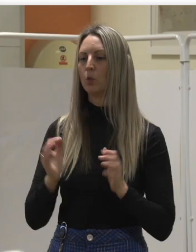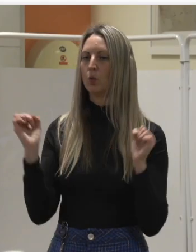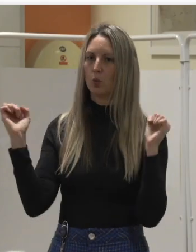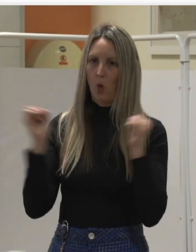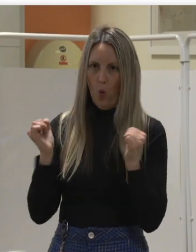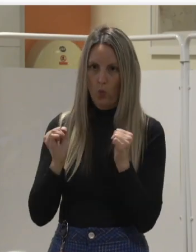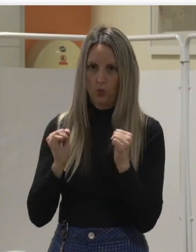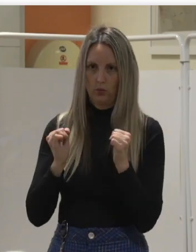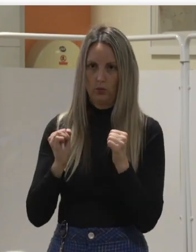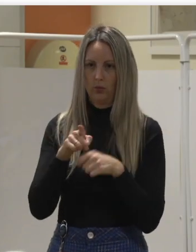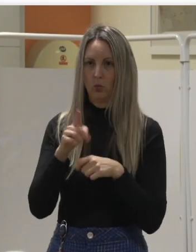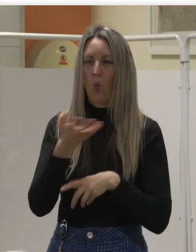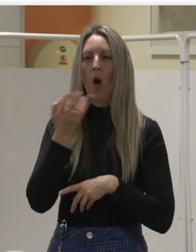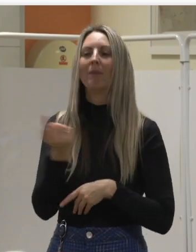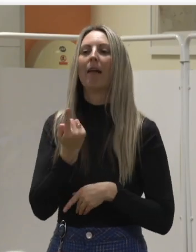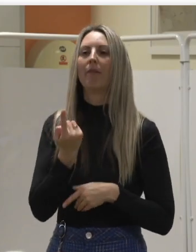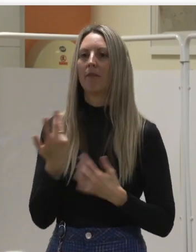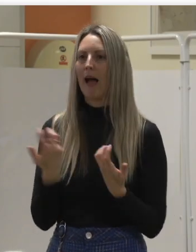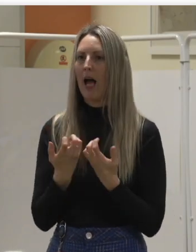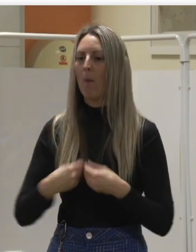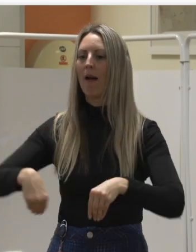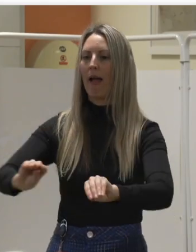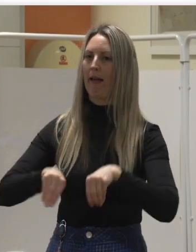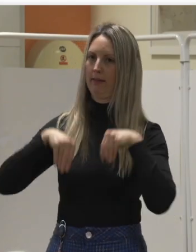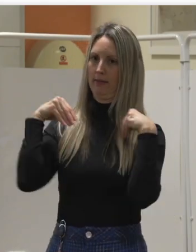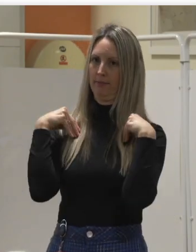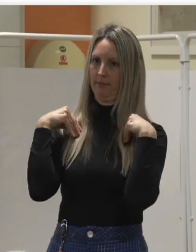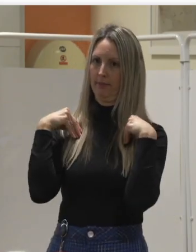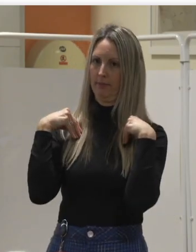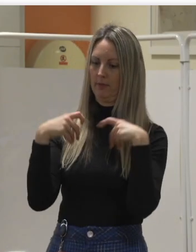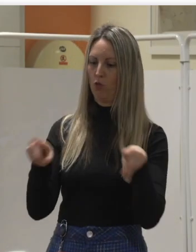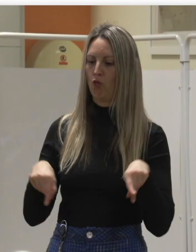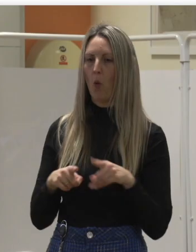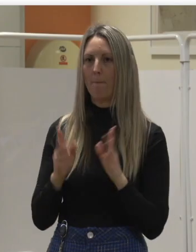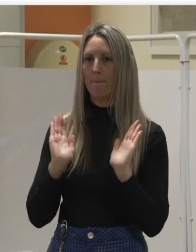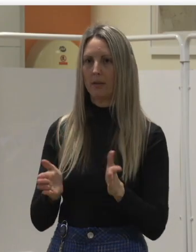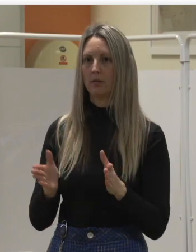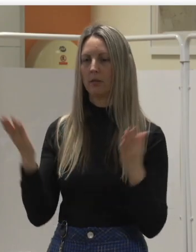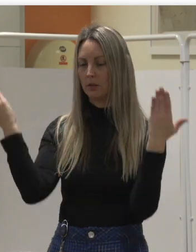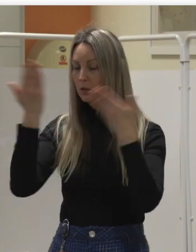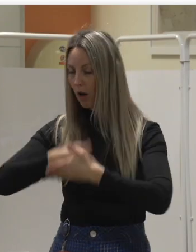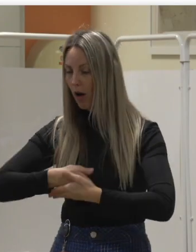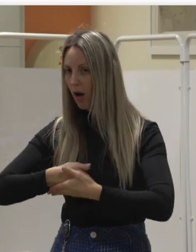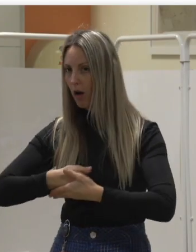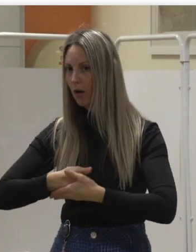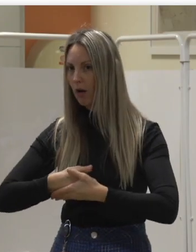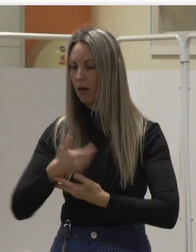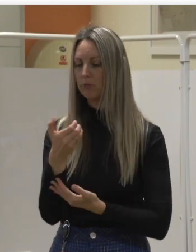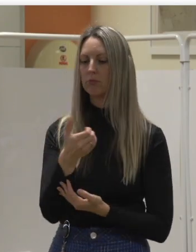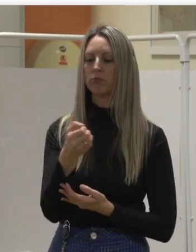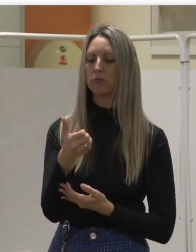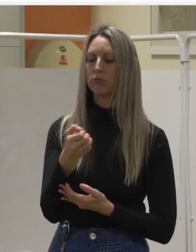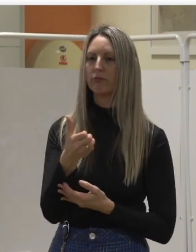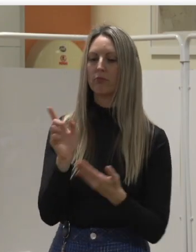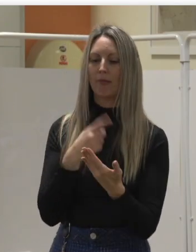something. Make sure that the room is dark. Don't use your electronic equipment about